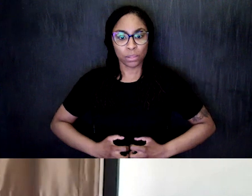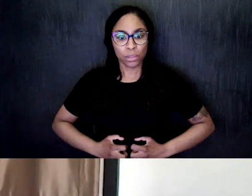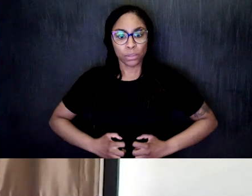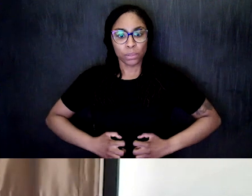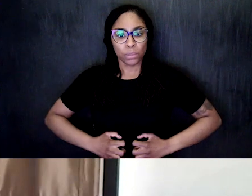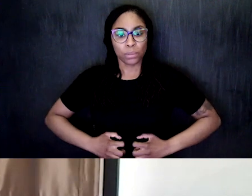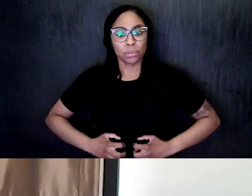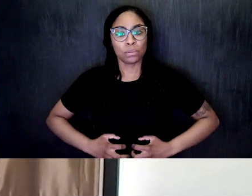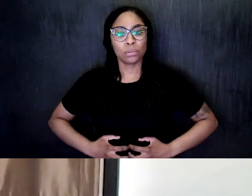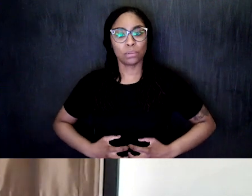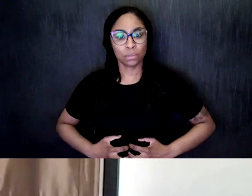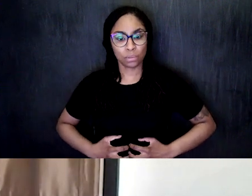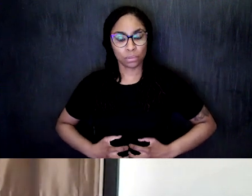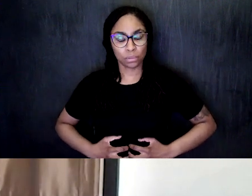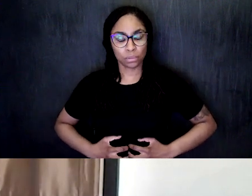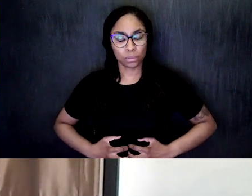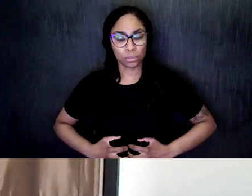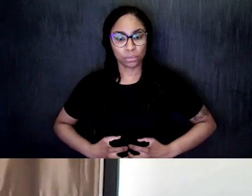And then release.